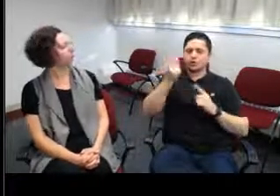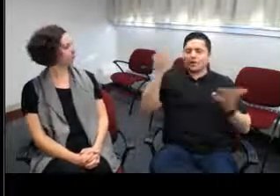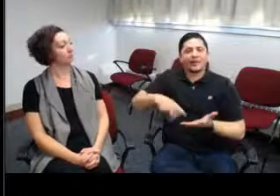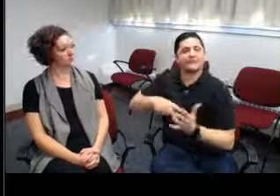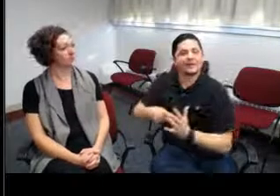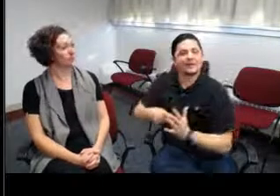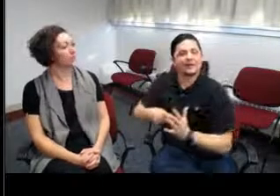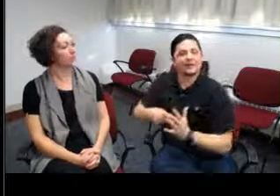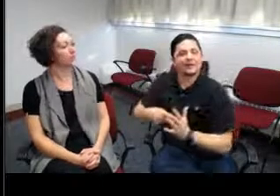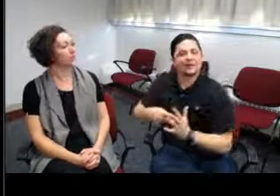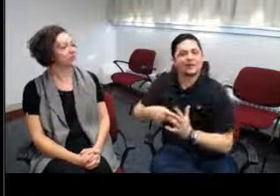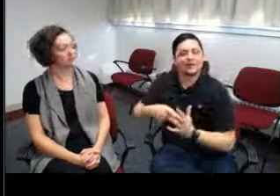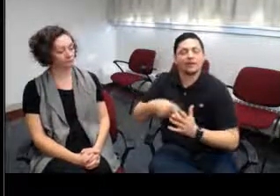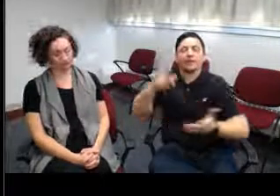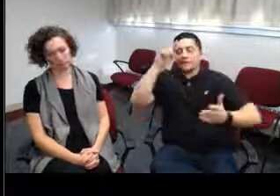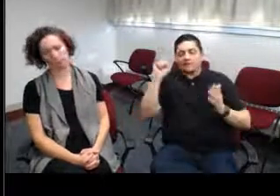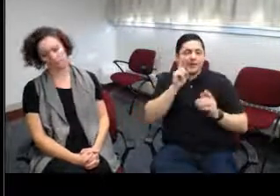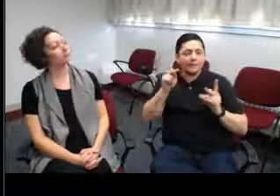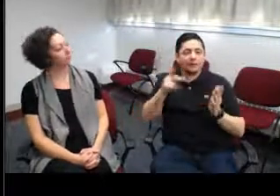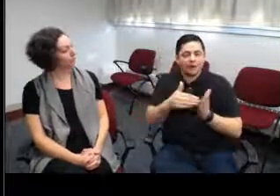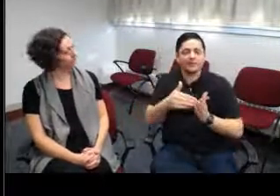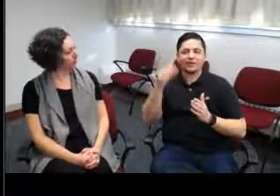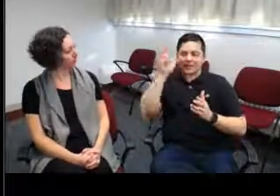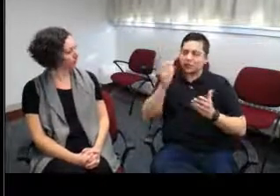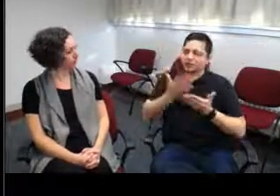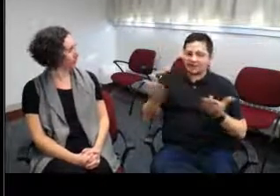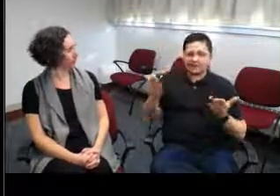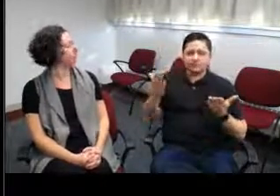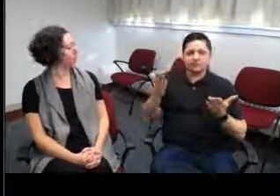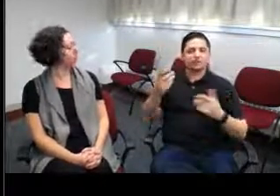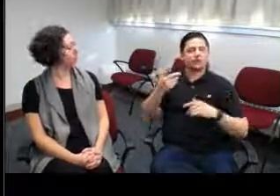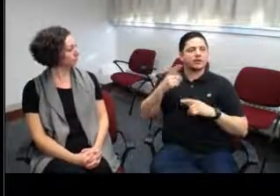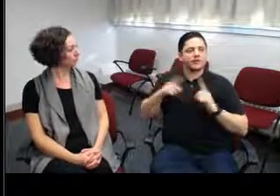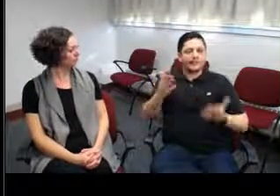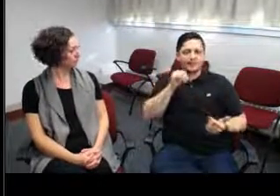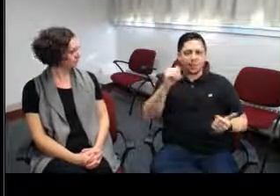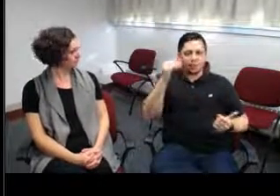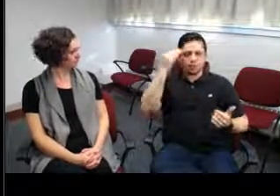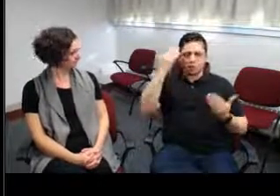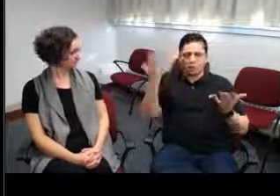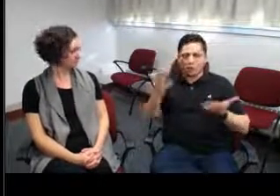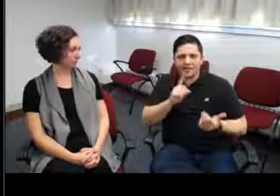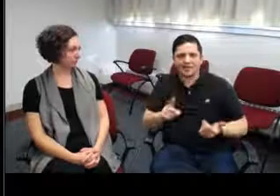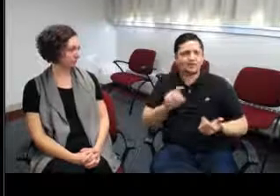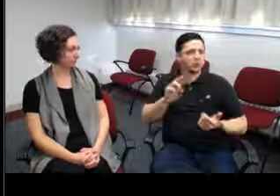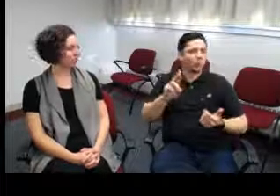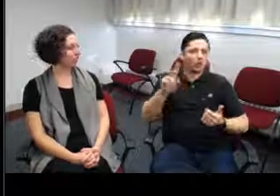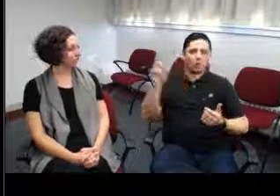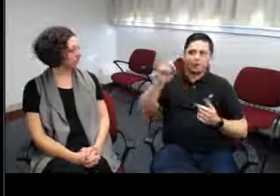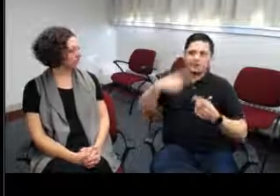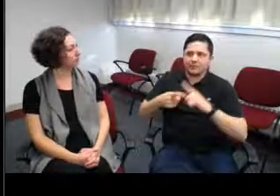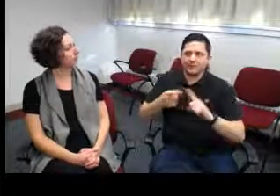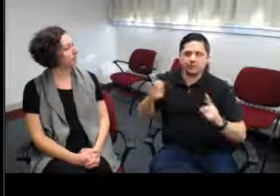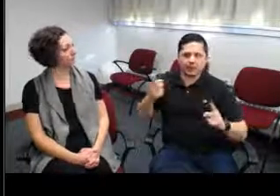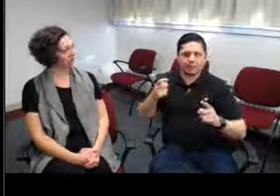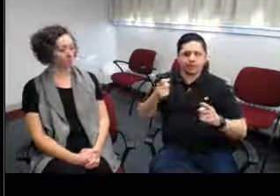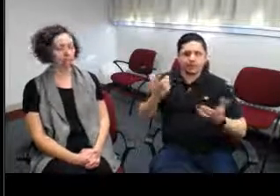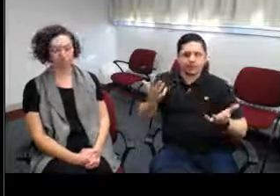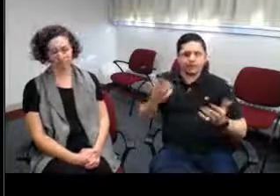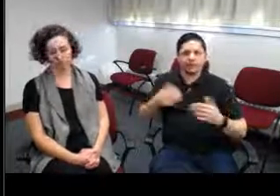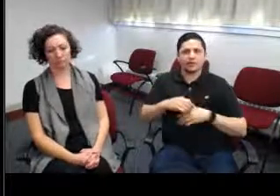have the background knowledge to understand what is being assessed. So a deaf person,